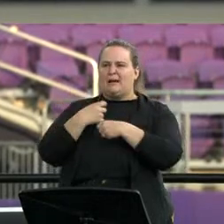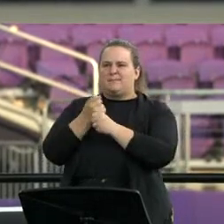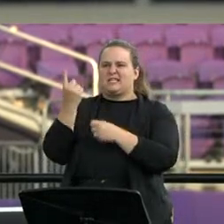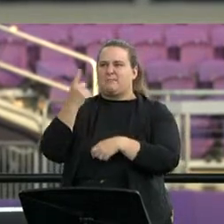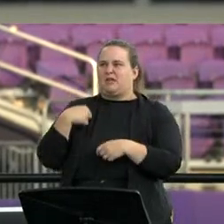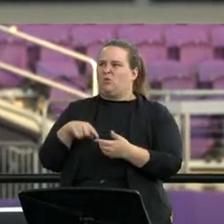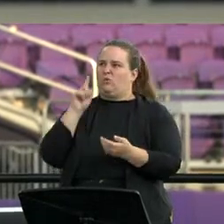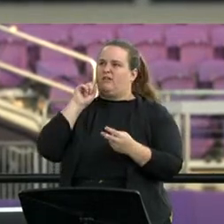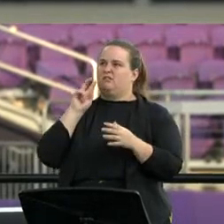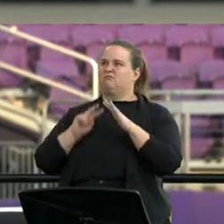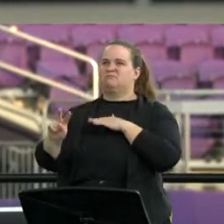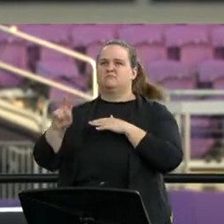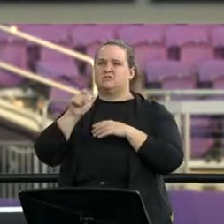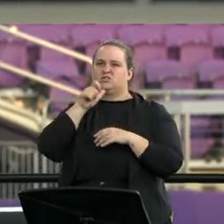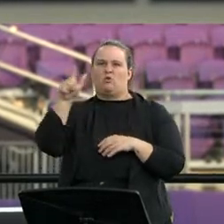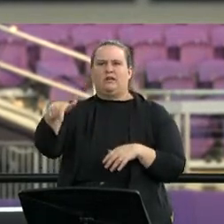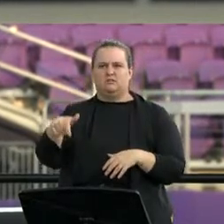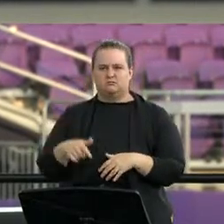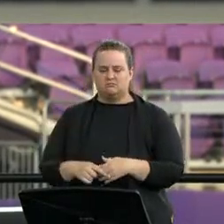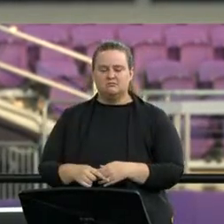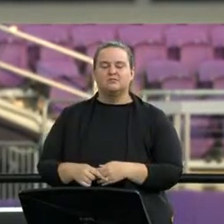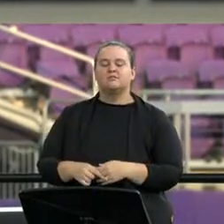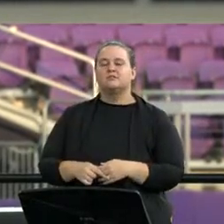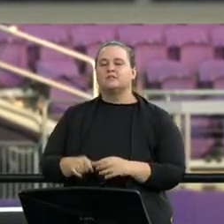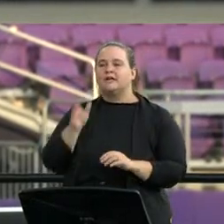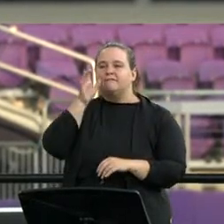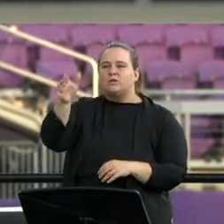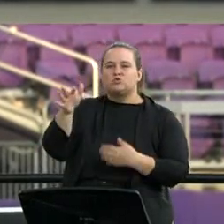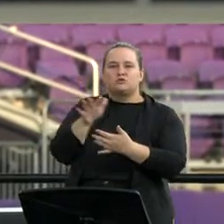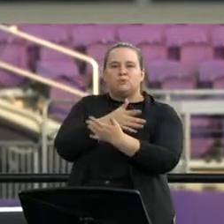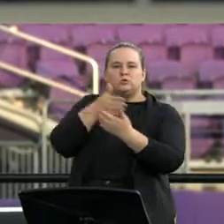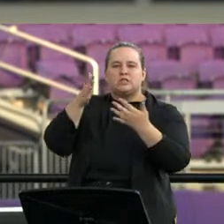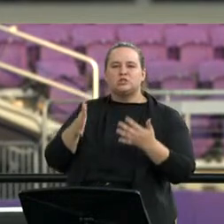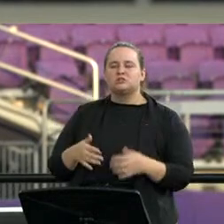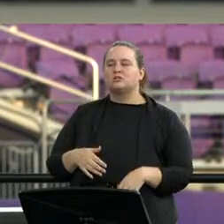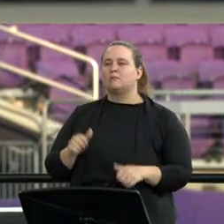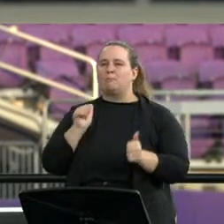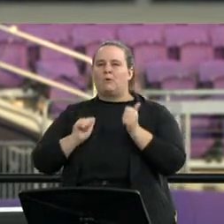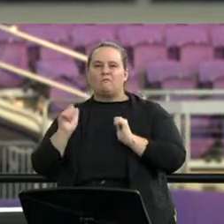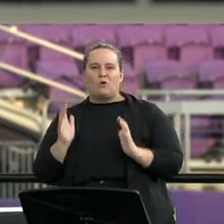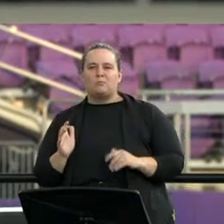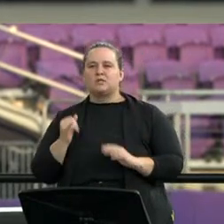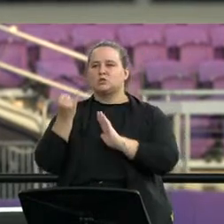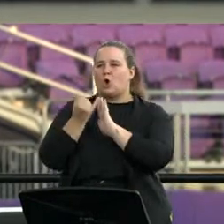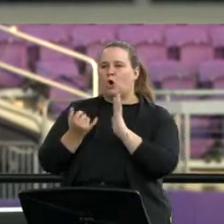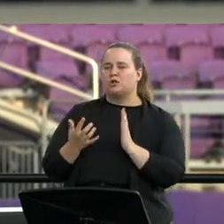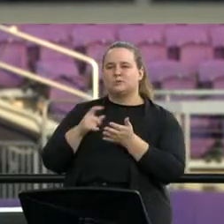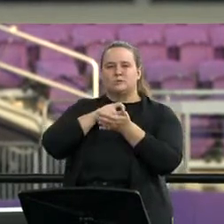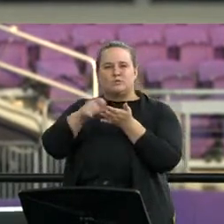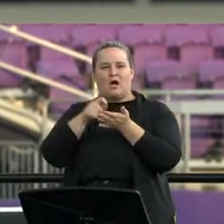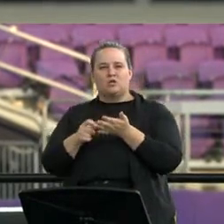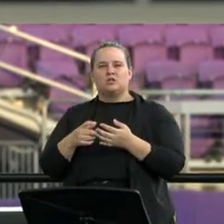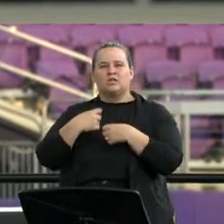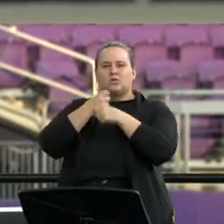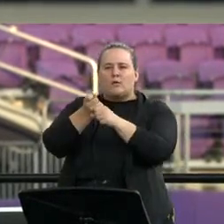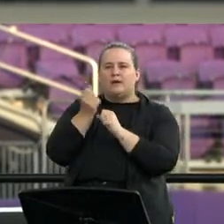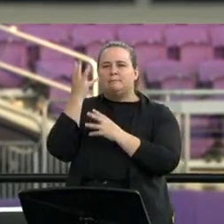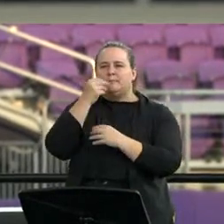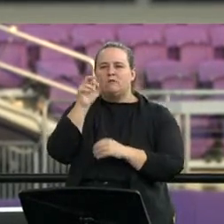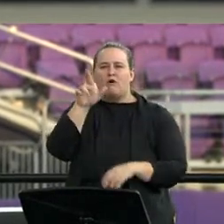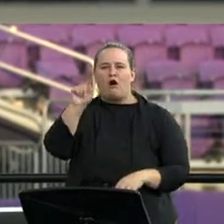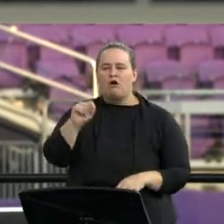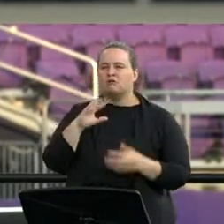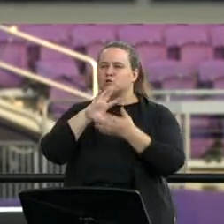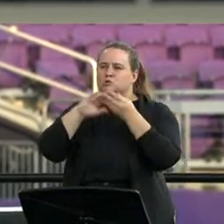even thought we needed. To the future musicians, performers, artists, and writers, create art and stories